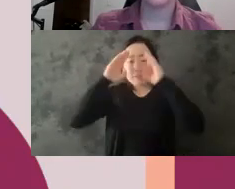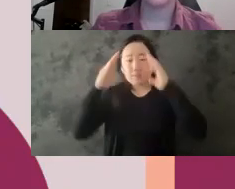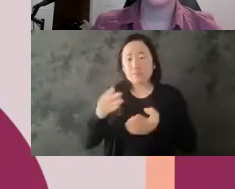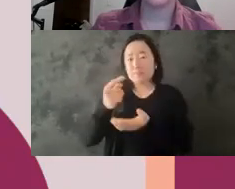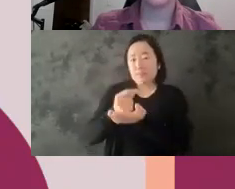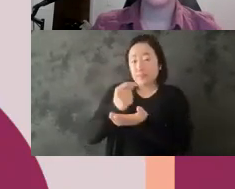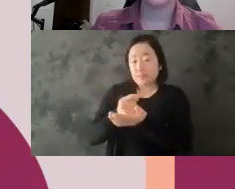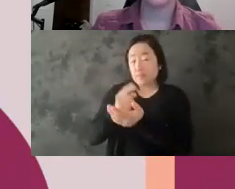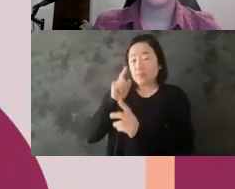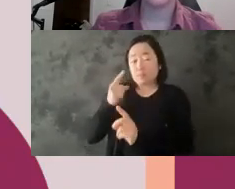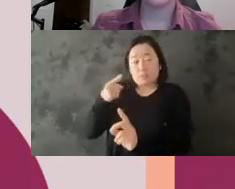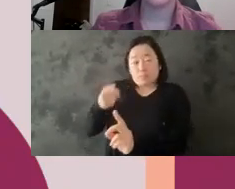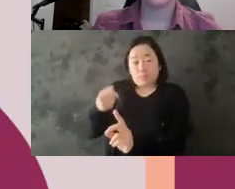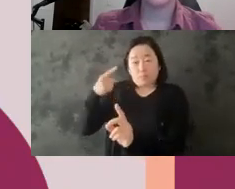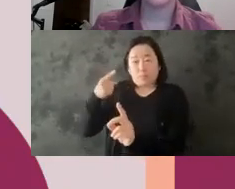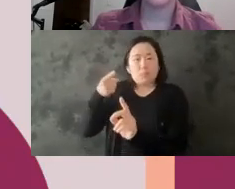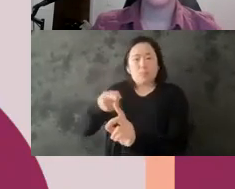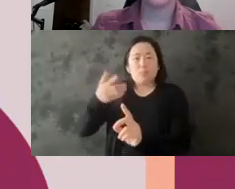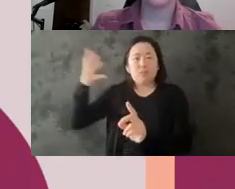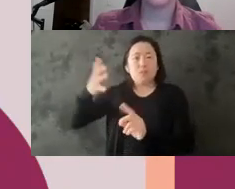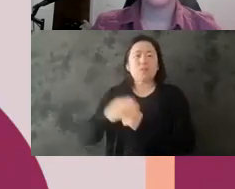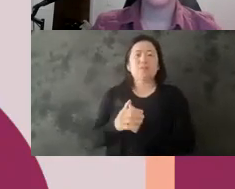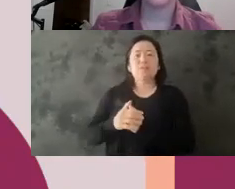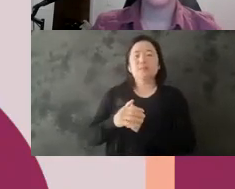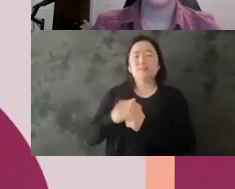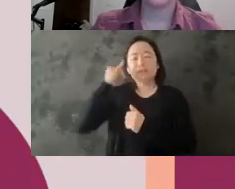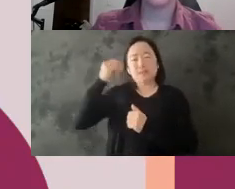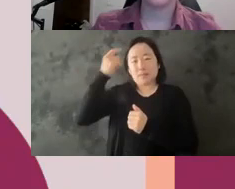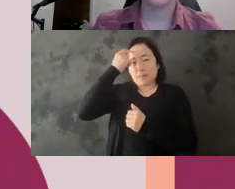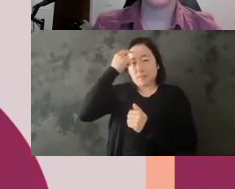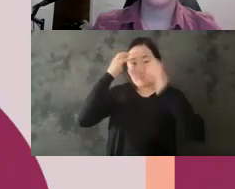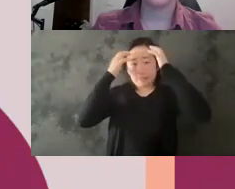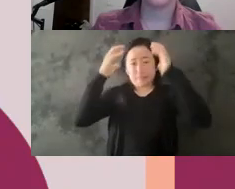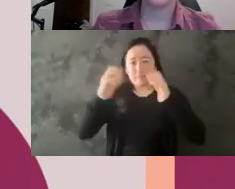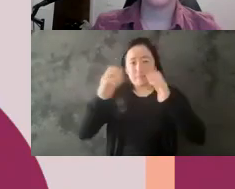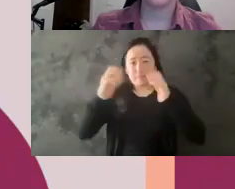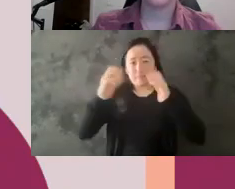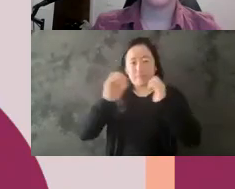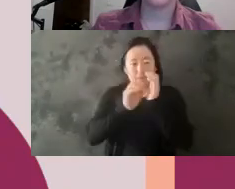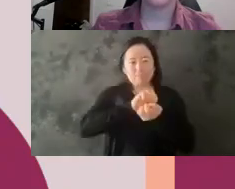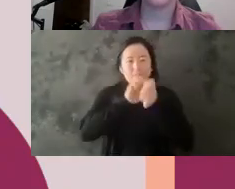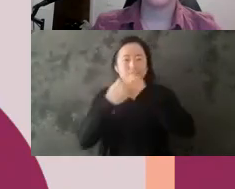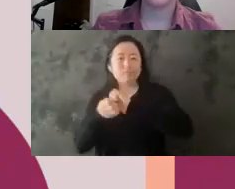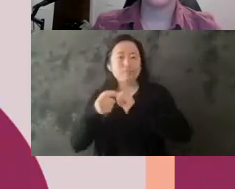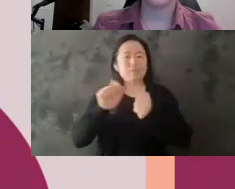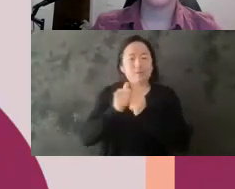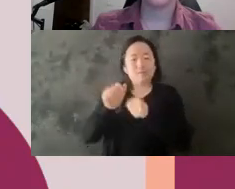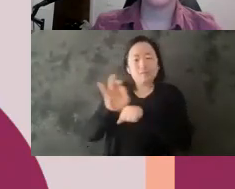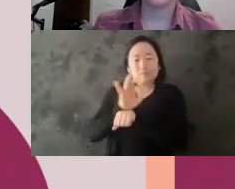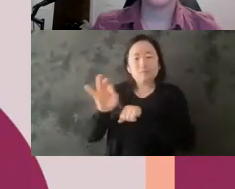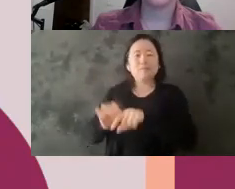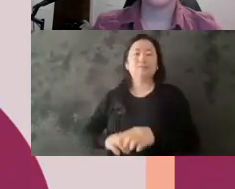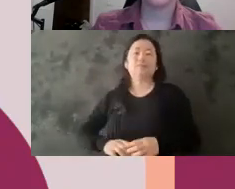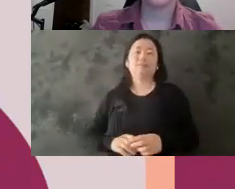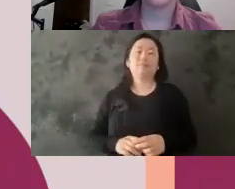it builds on this evolutionary ideas about the human brain and how it functions. So kind of the main